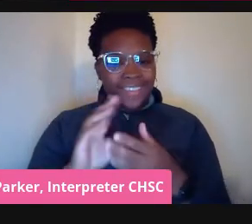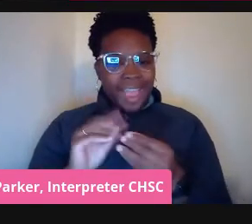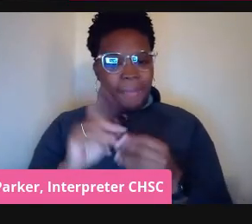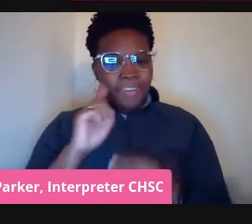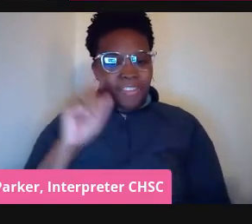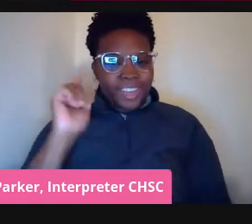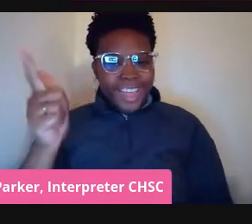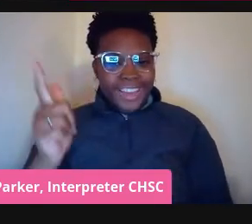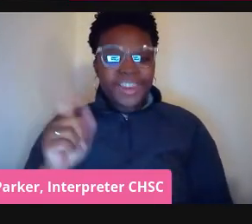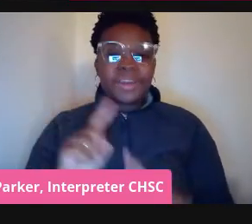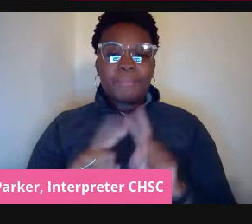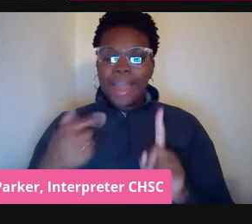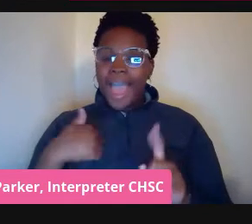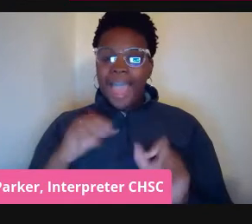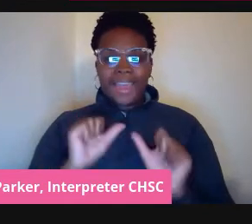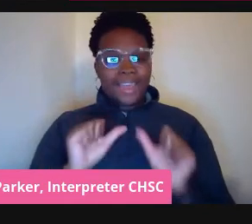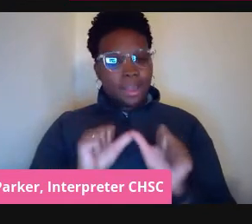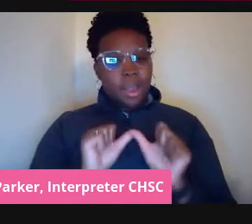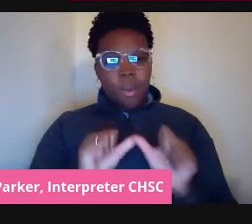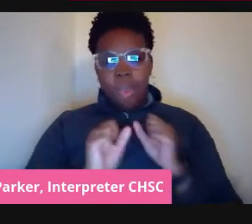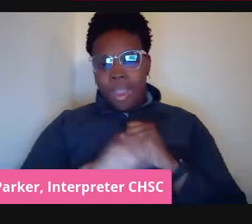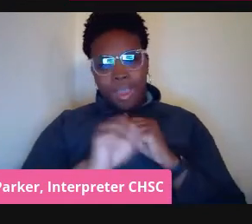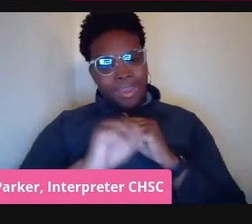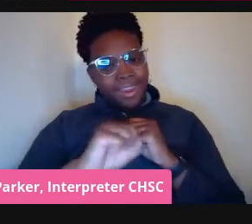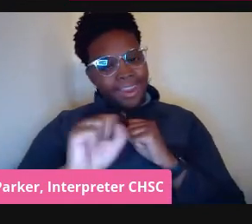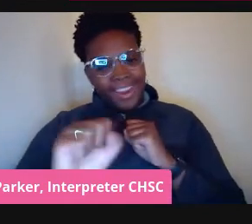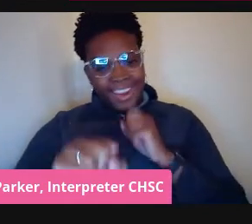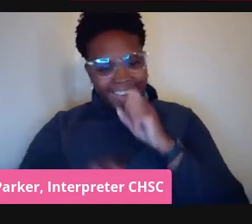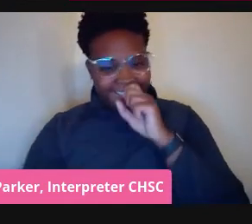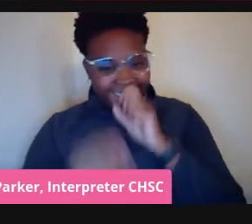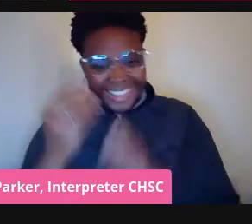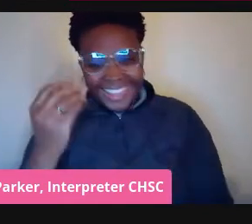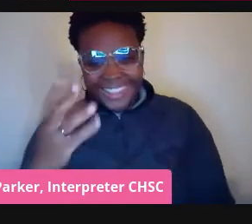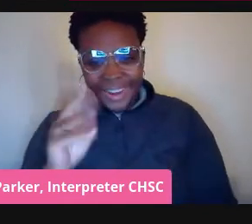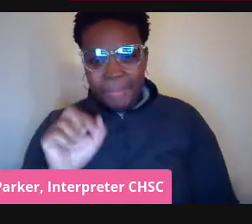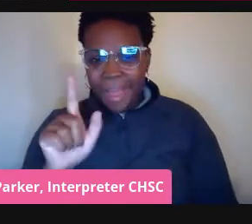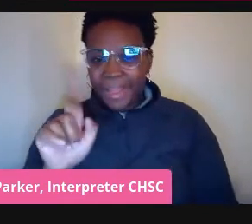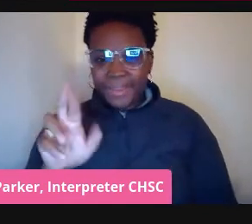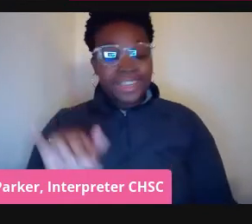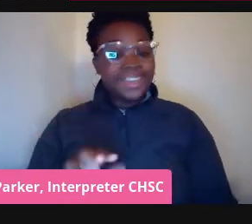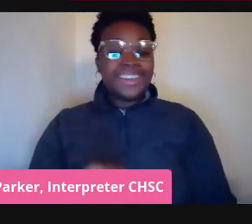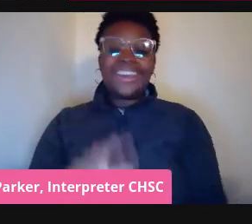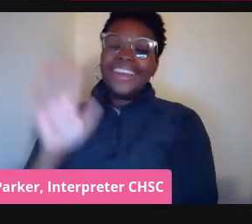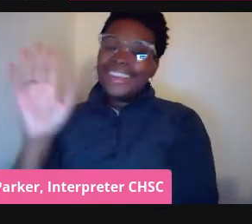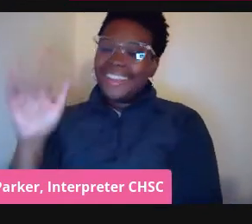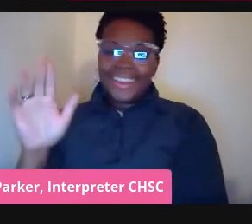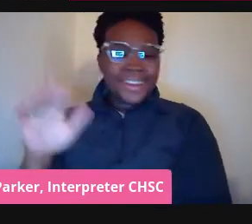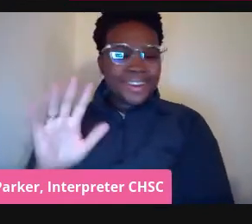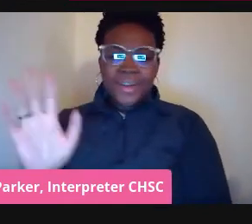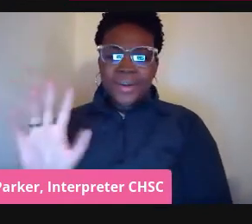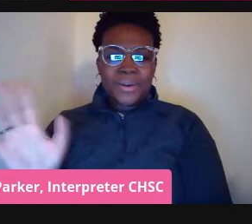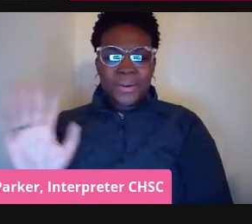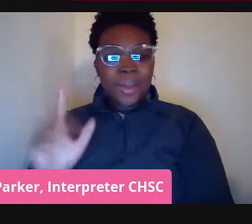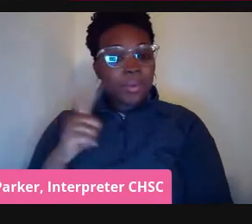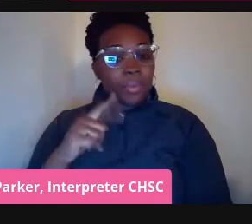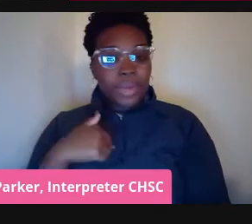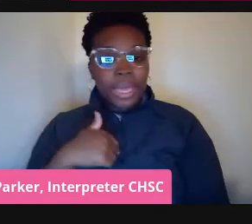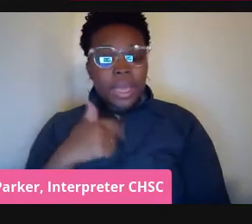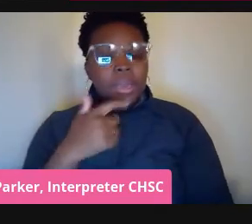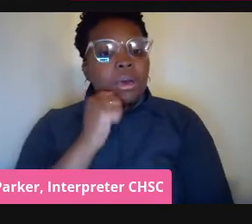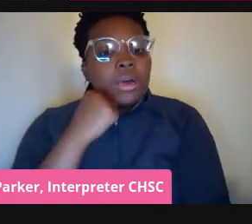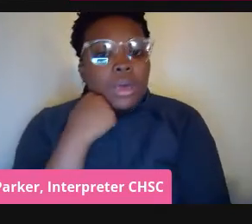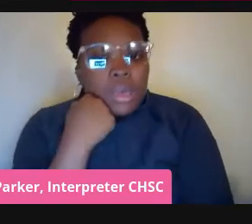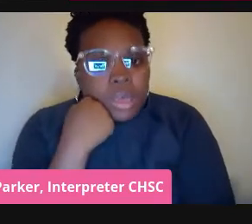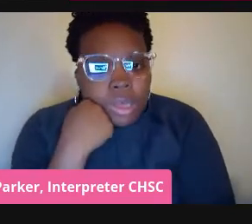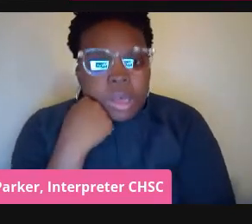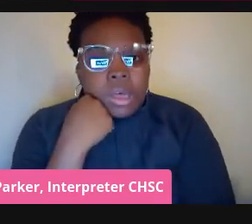later, but I could go on and on, as you know, Mallory. No. I mean, we could listen to you over